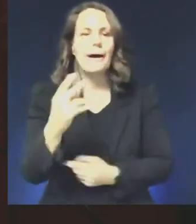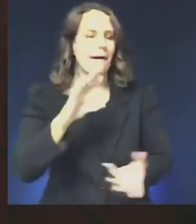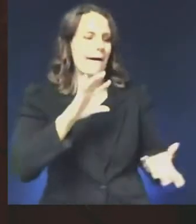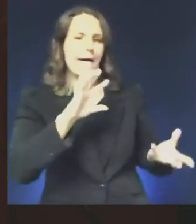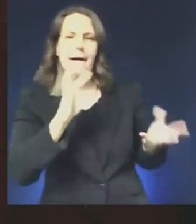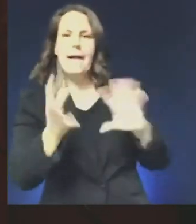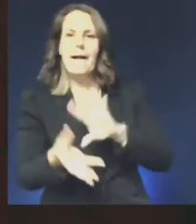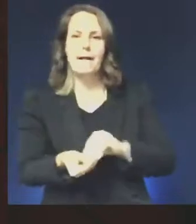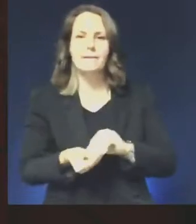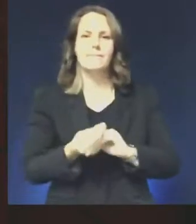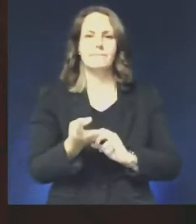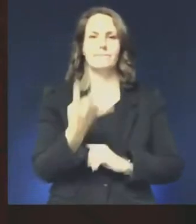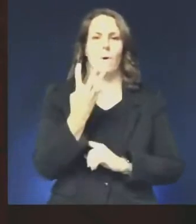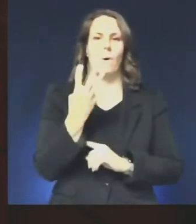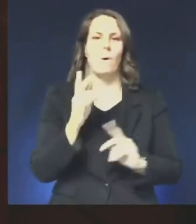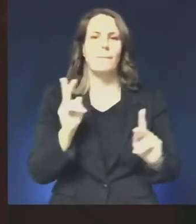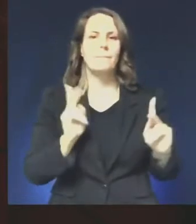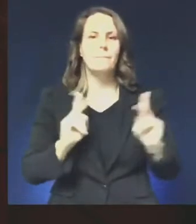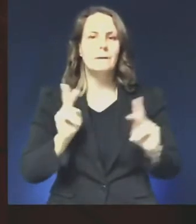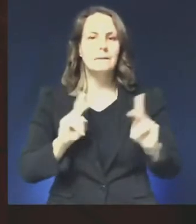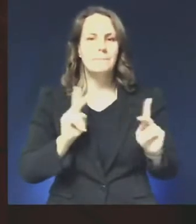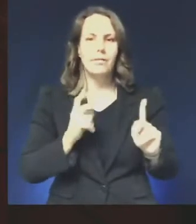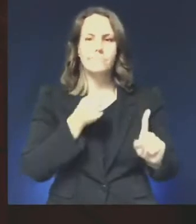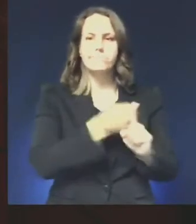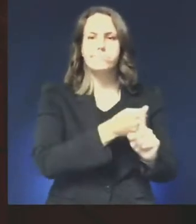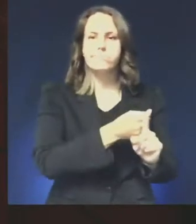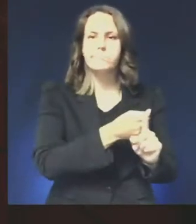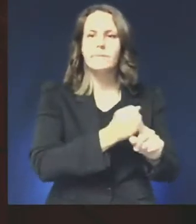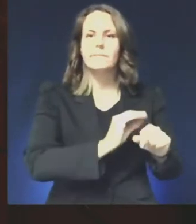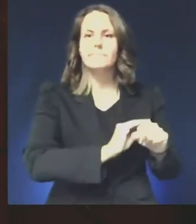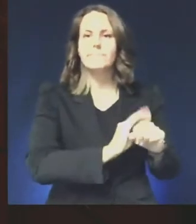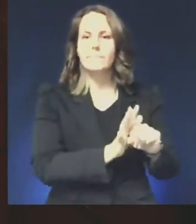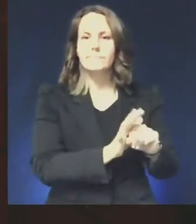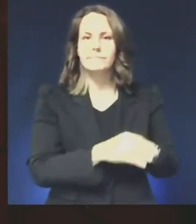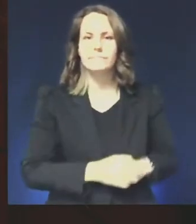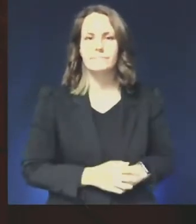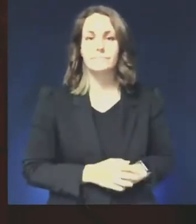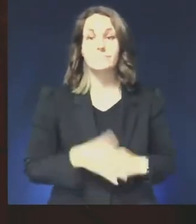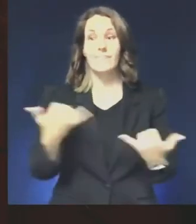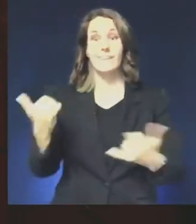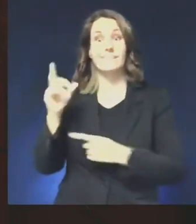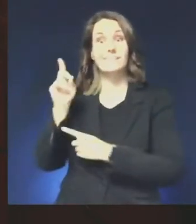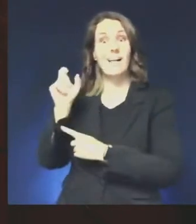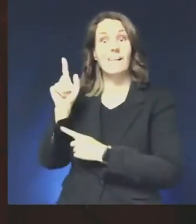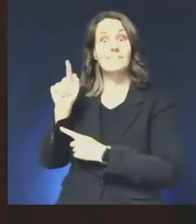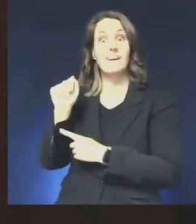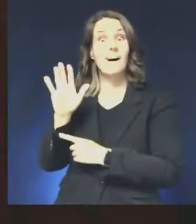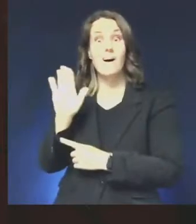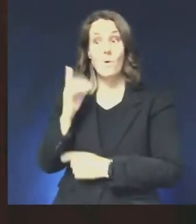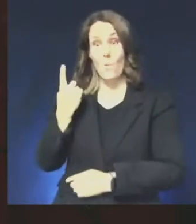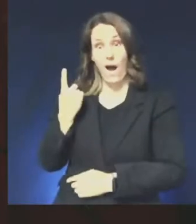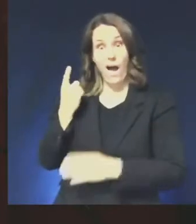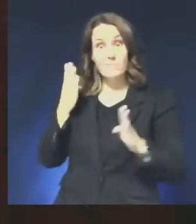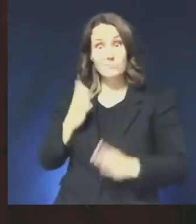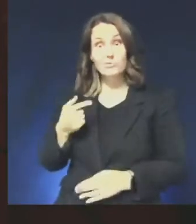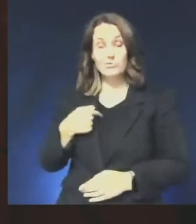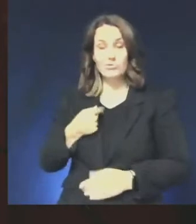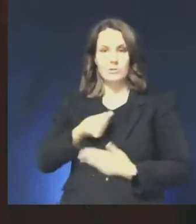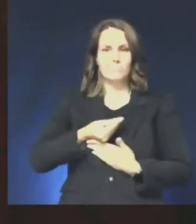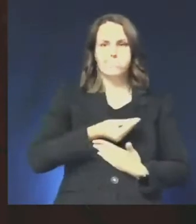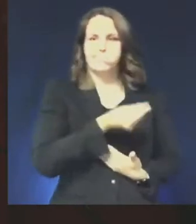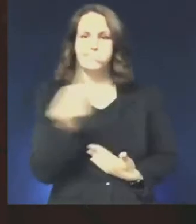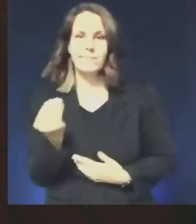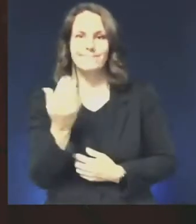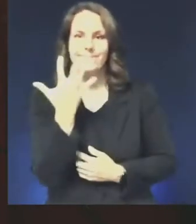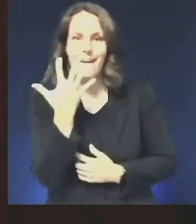infection. With the Delta variant, an infected person is likely to infect 5 people, who are likely